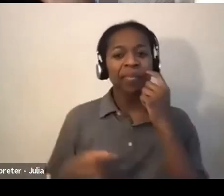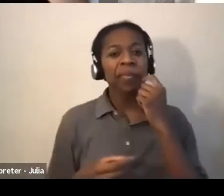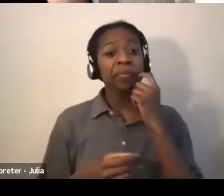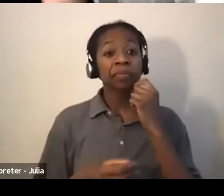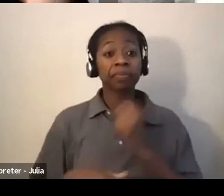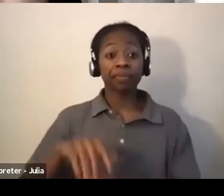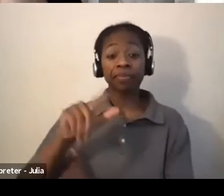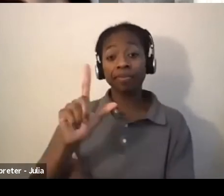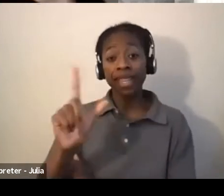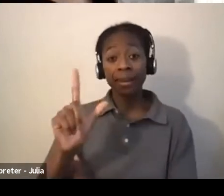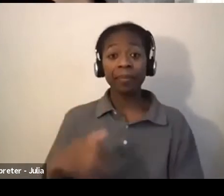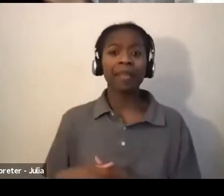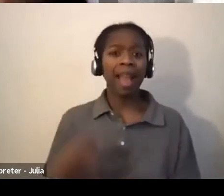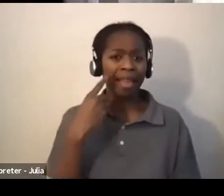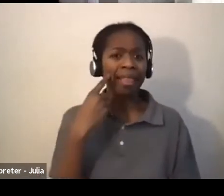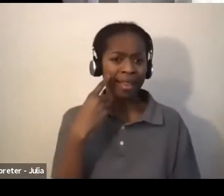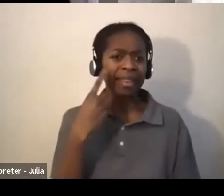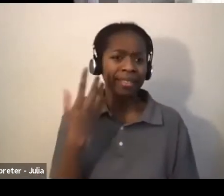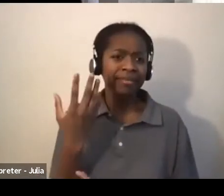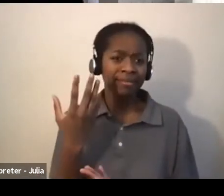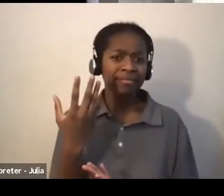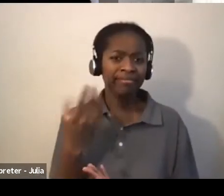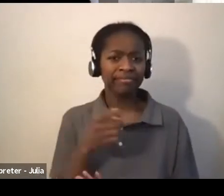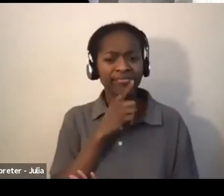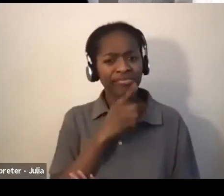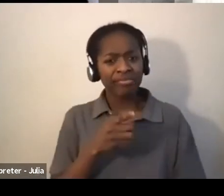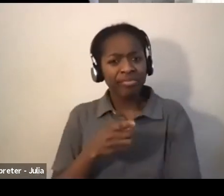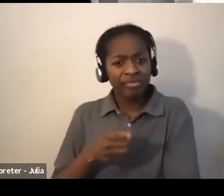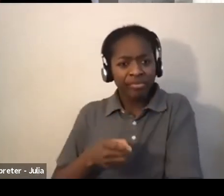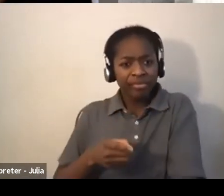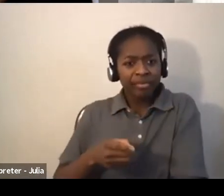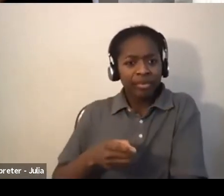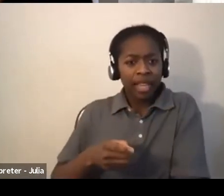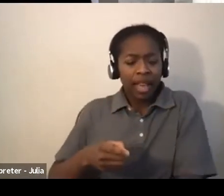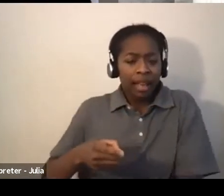fantastic. And I think it's a really, I think it, there's a